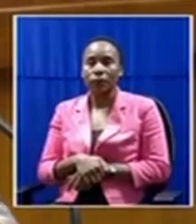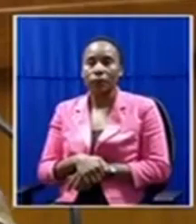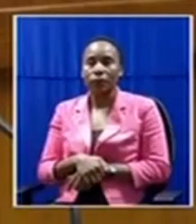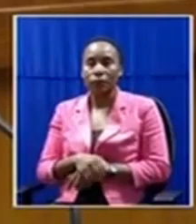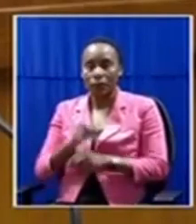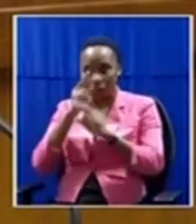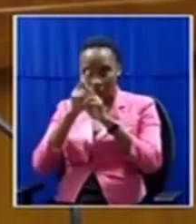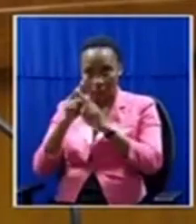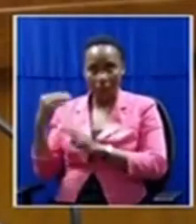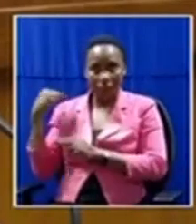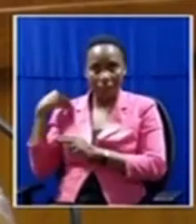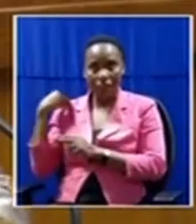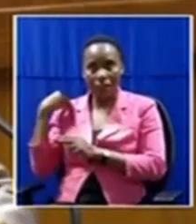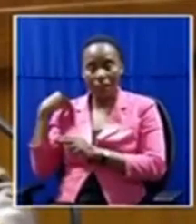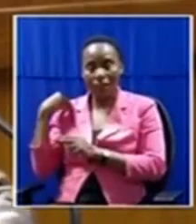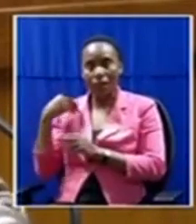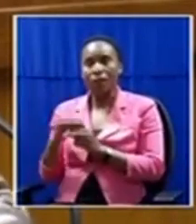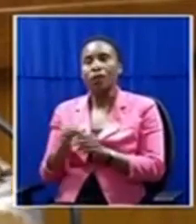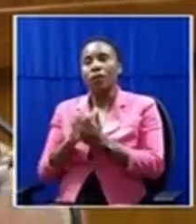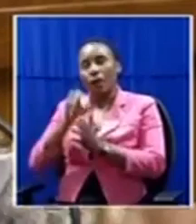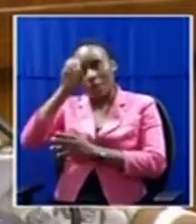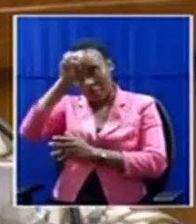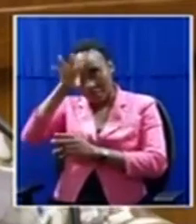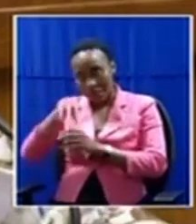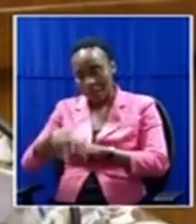Honorable Minister of Mineral Resources,